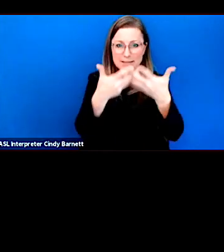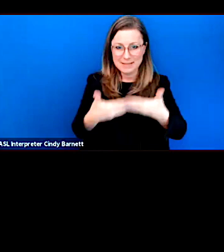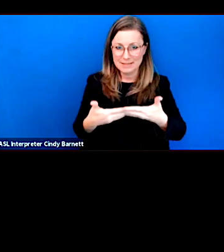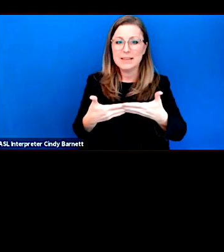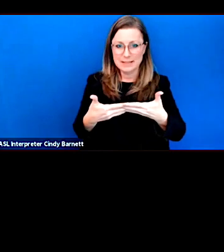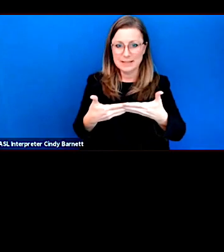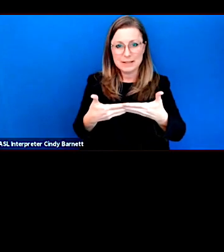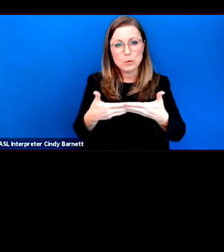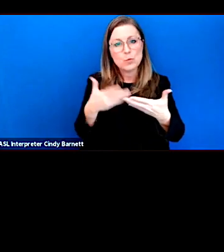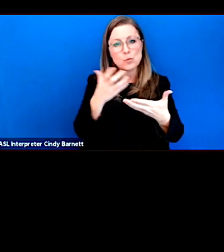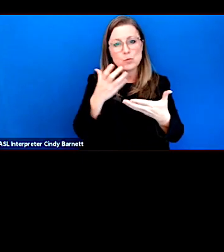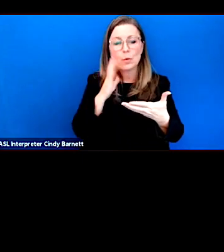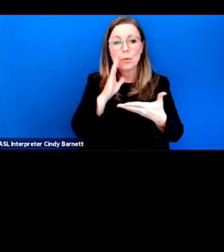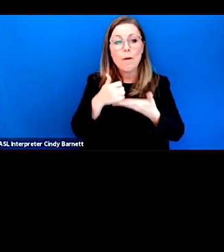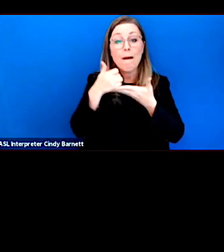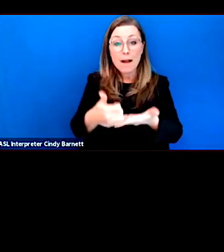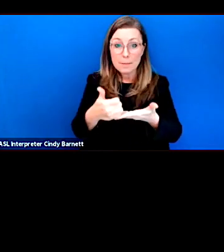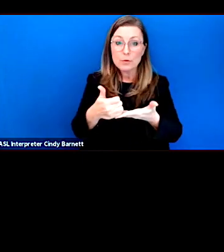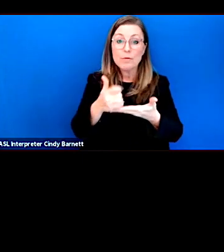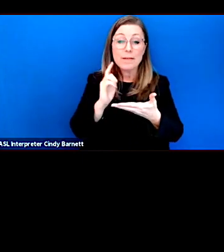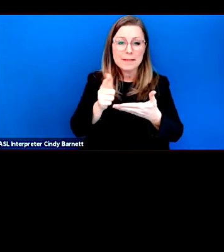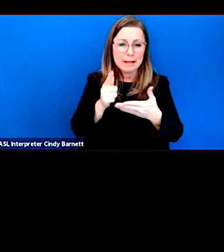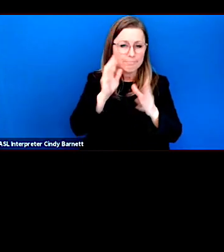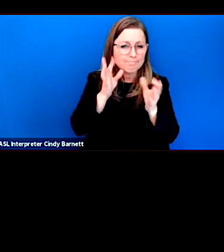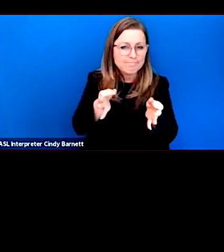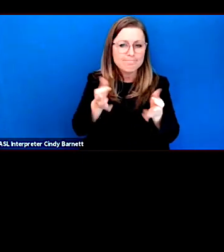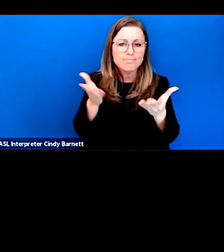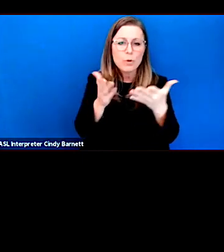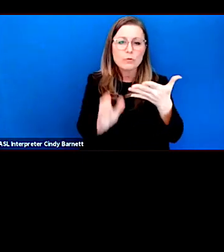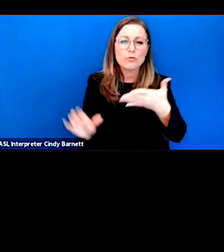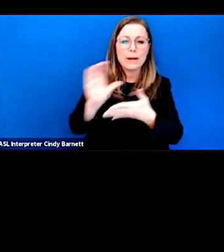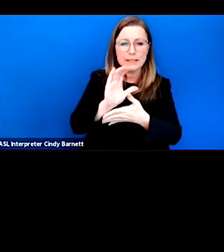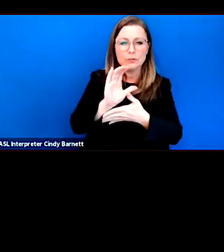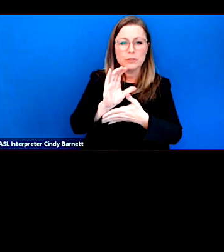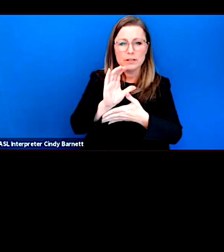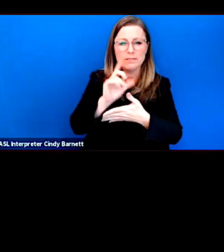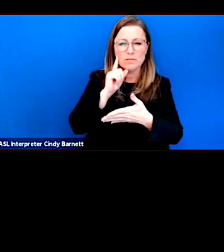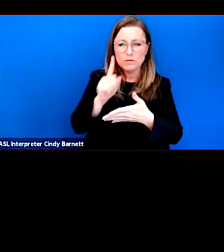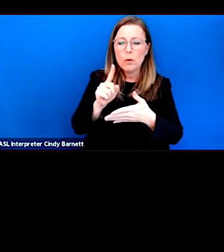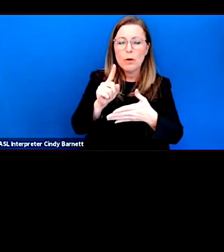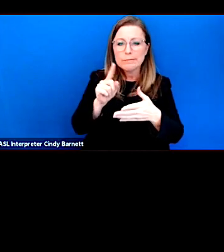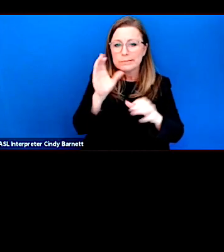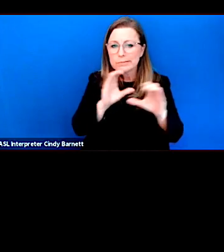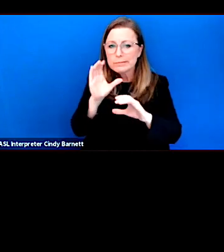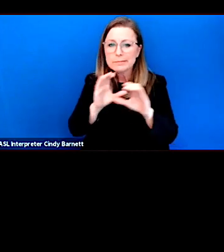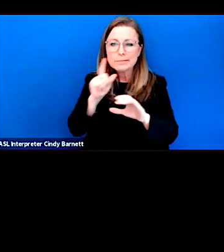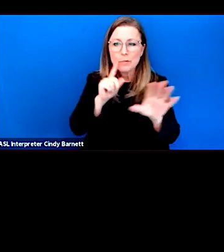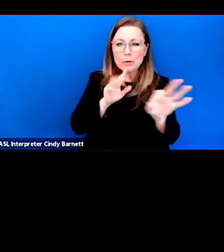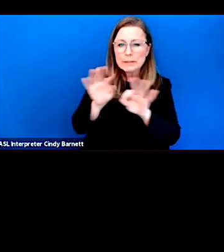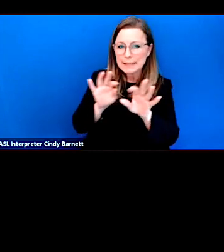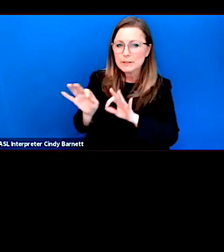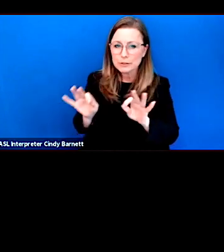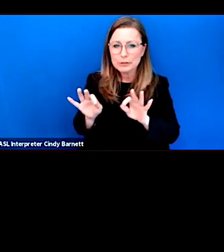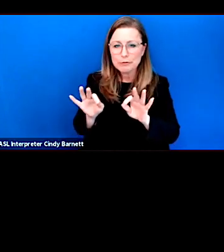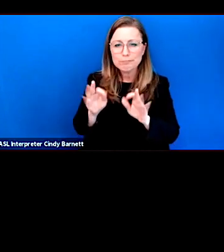decide on the eligibility criteria that you will apply in the search and selection of the literature. It